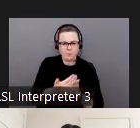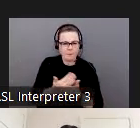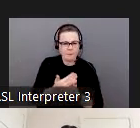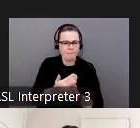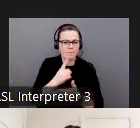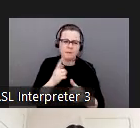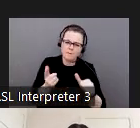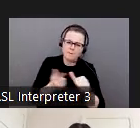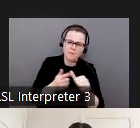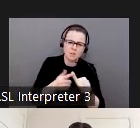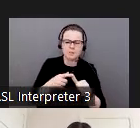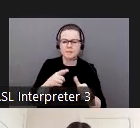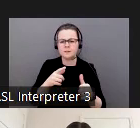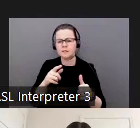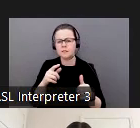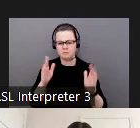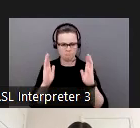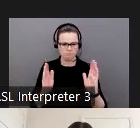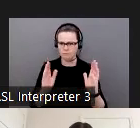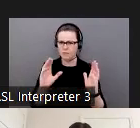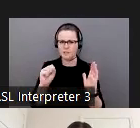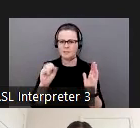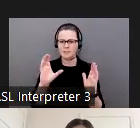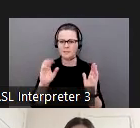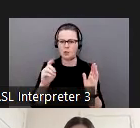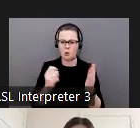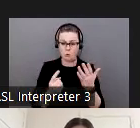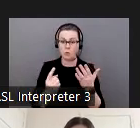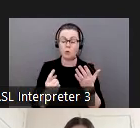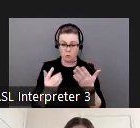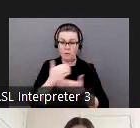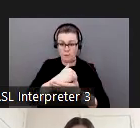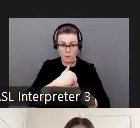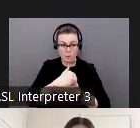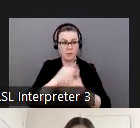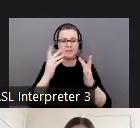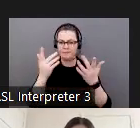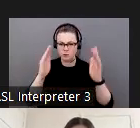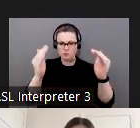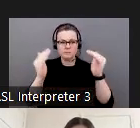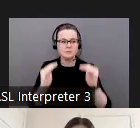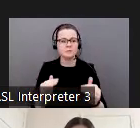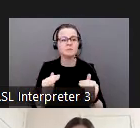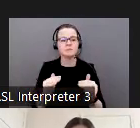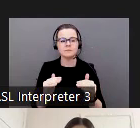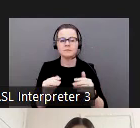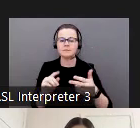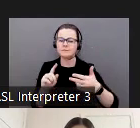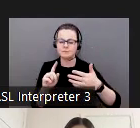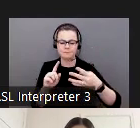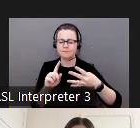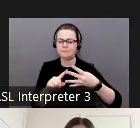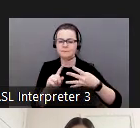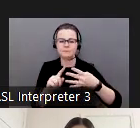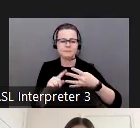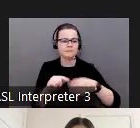step first. We're now currently working on step 2, which is the development of assessment criteria and consultation with service providers. So we'll soon